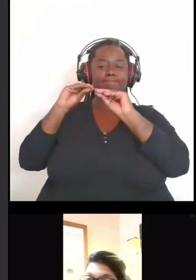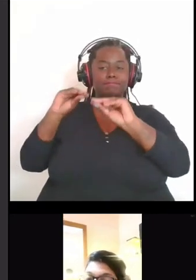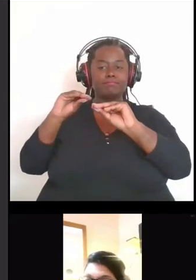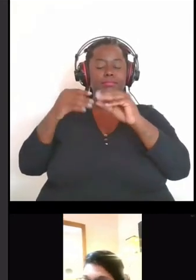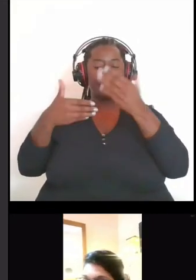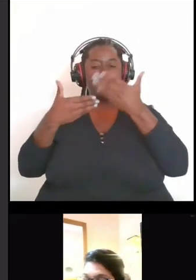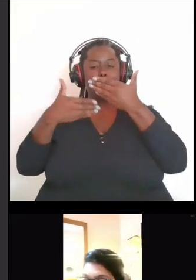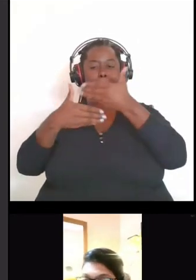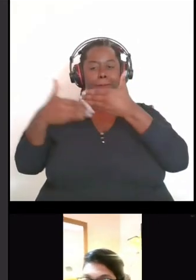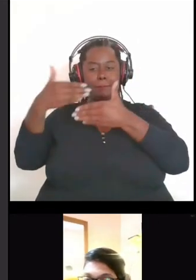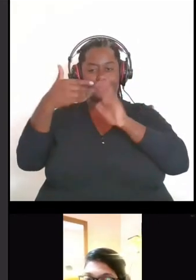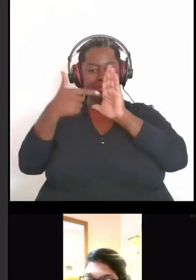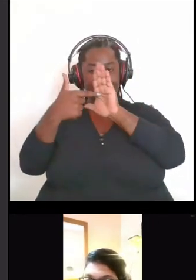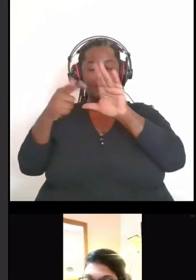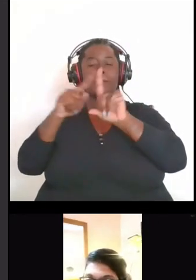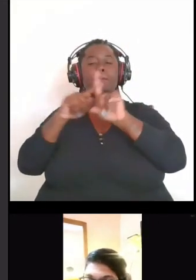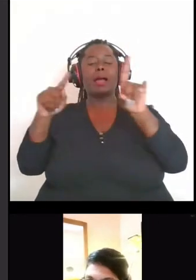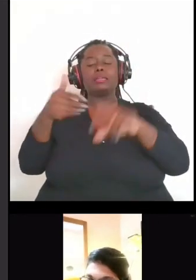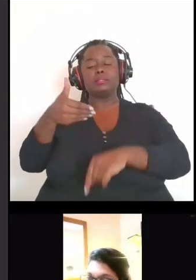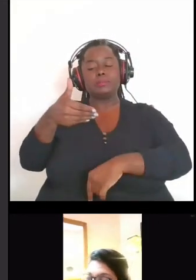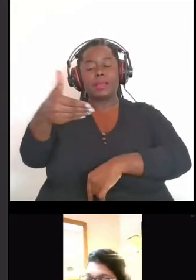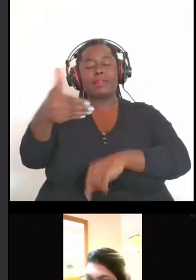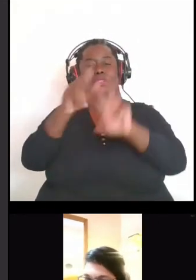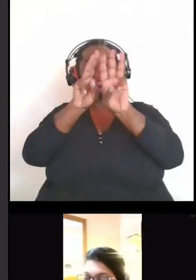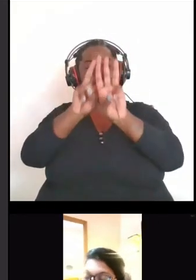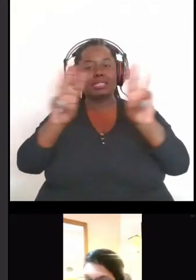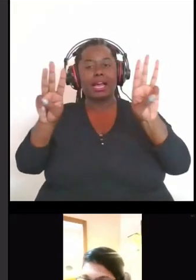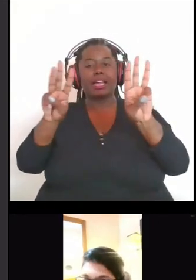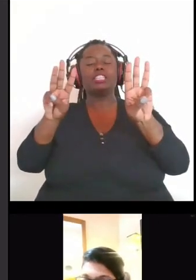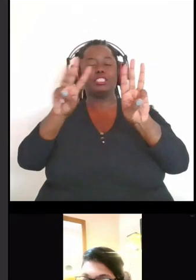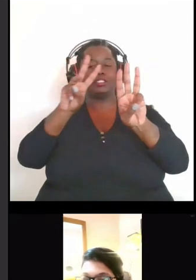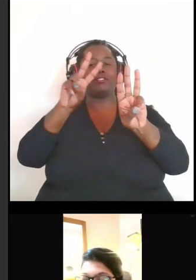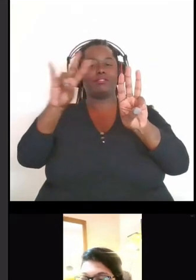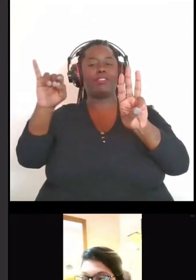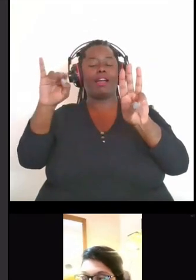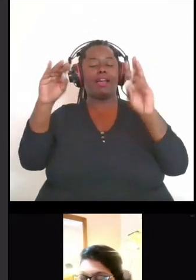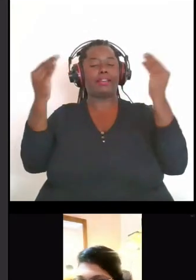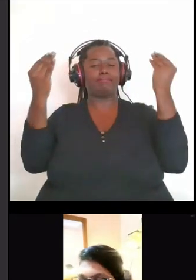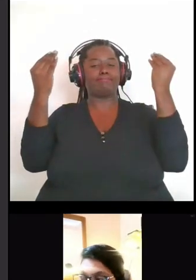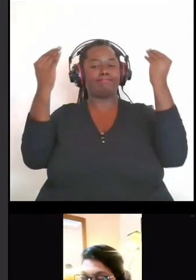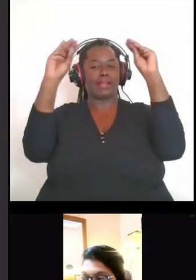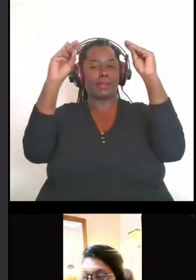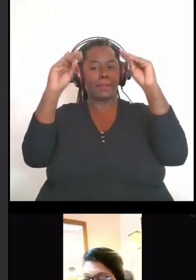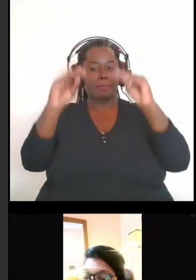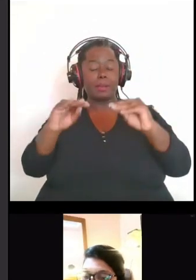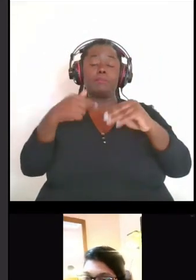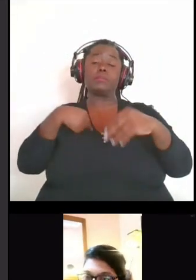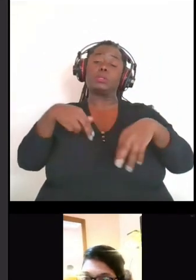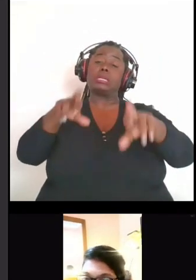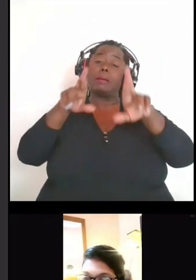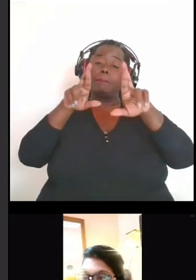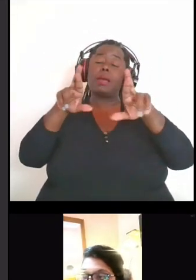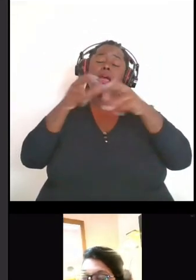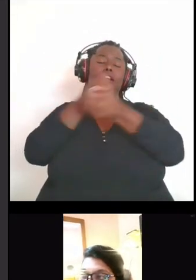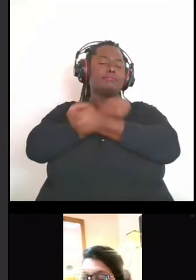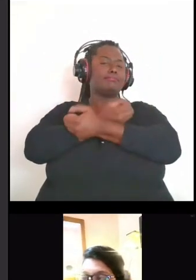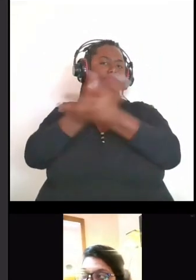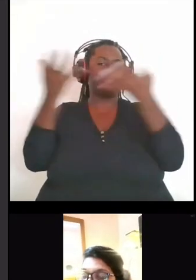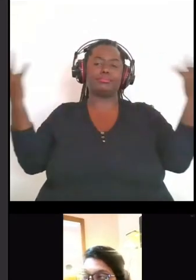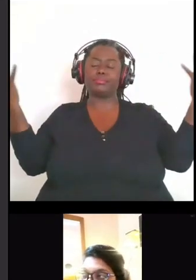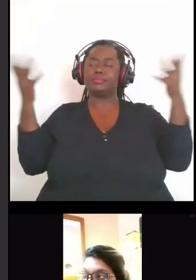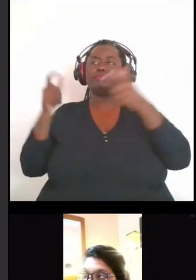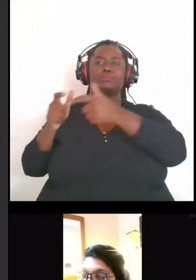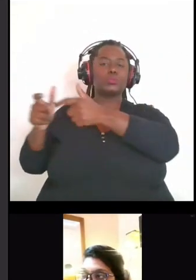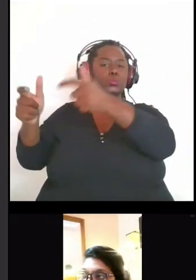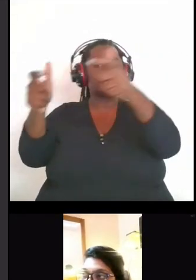and hopefully we can carry that to places to you know showcase that that has been a very very responsive because